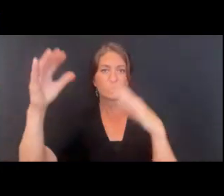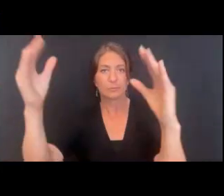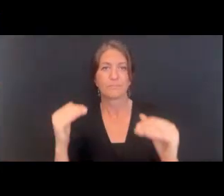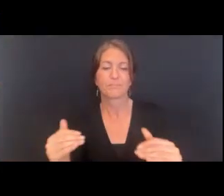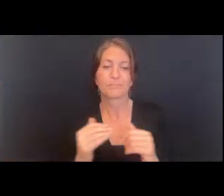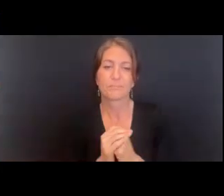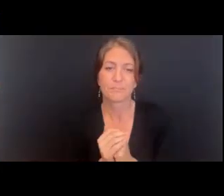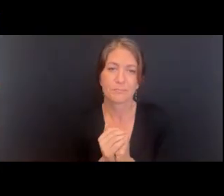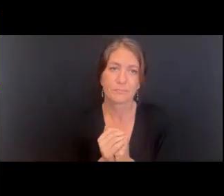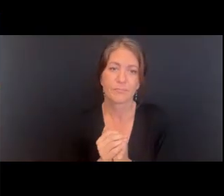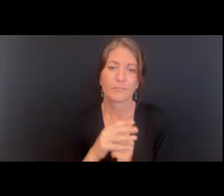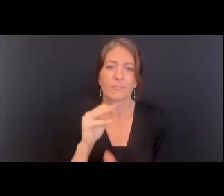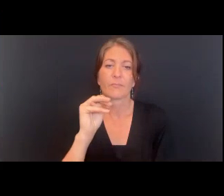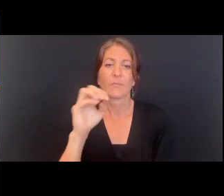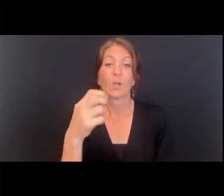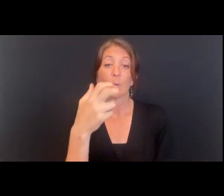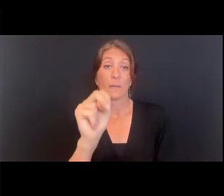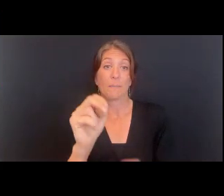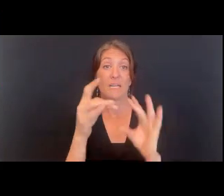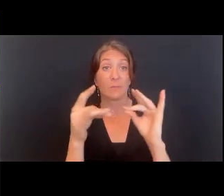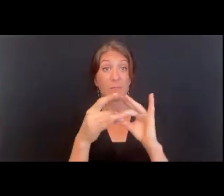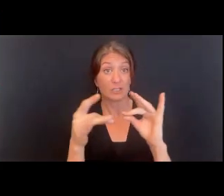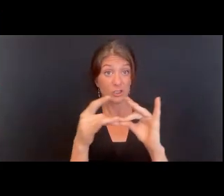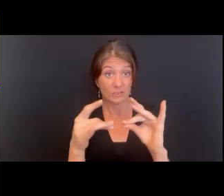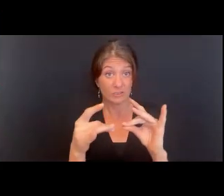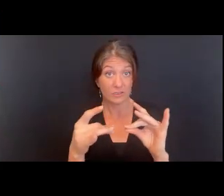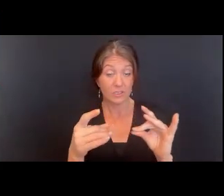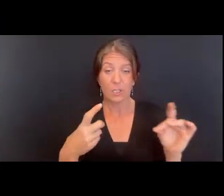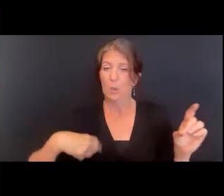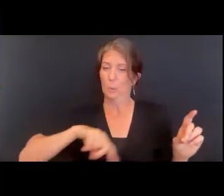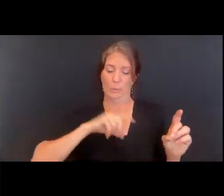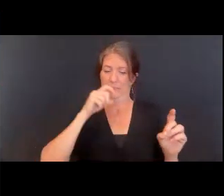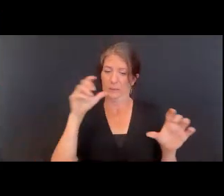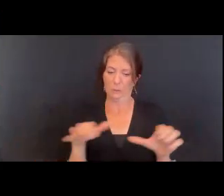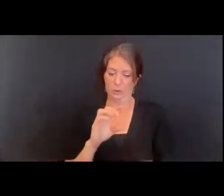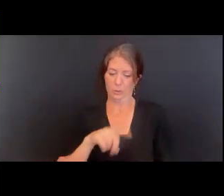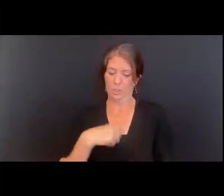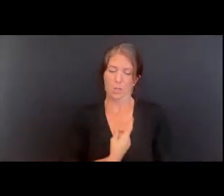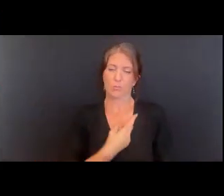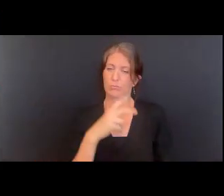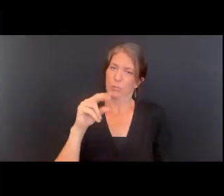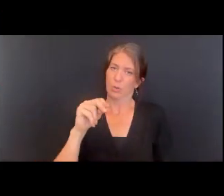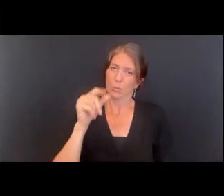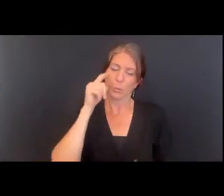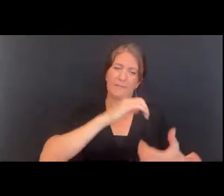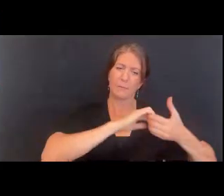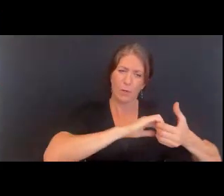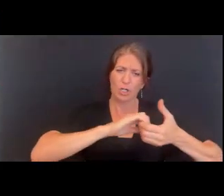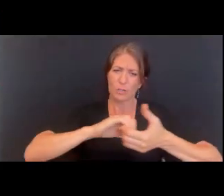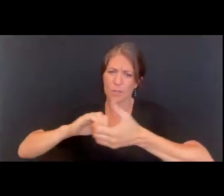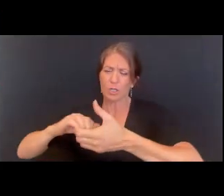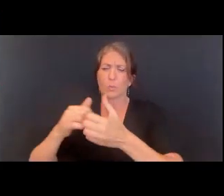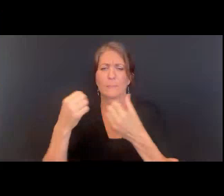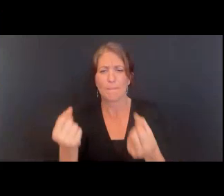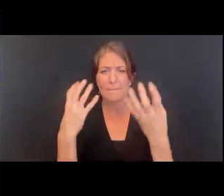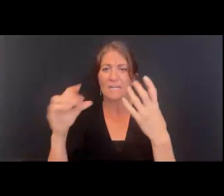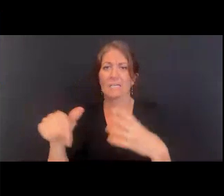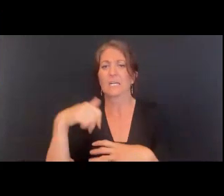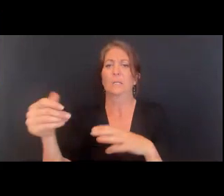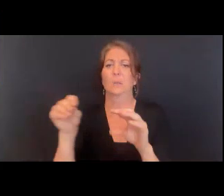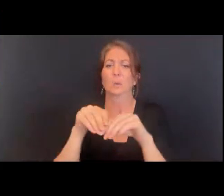As Megan mentioned in the very beginning, we do not do this work alone. We partner with organizations on this call and many others across